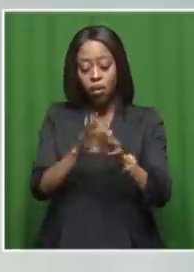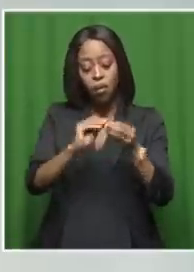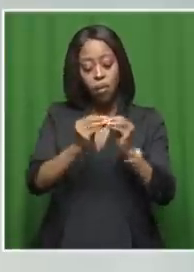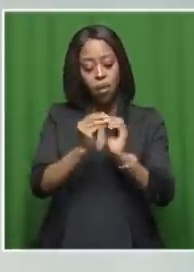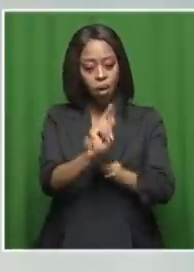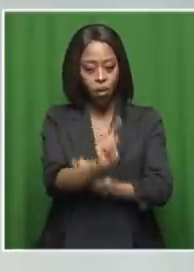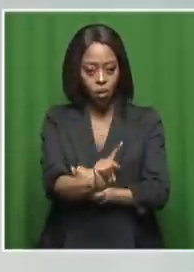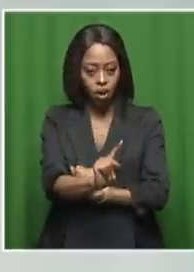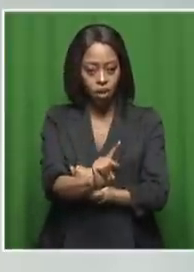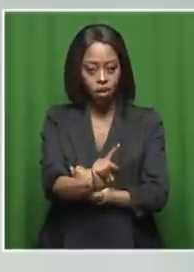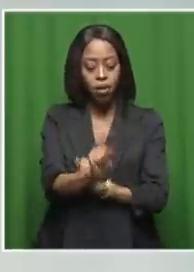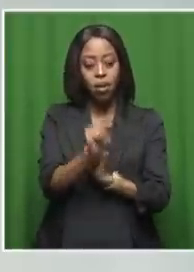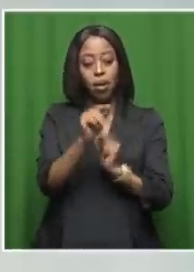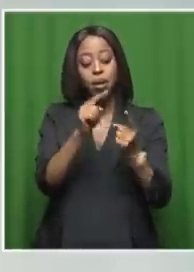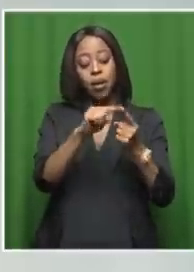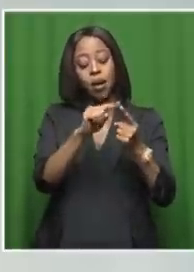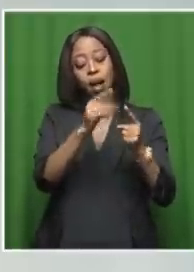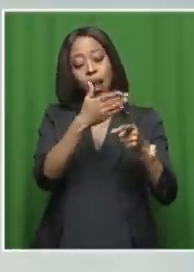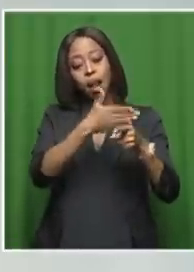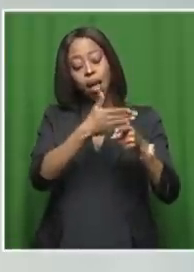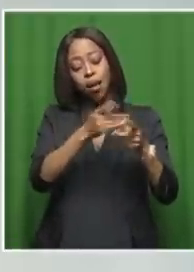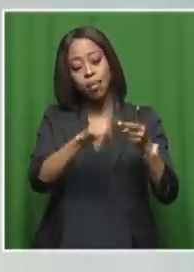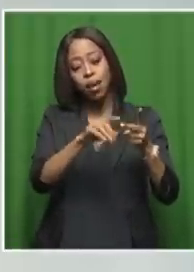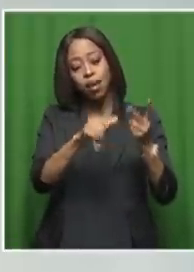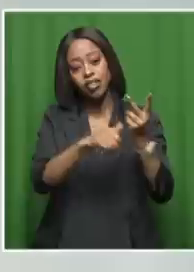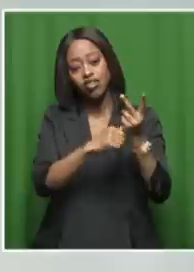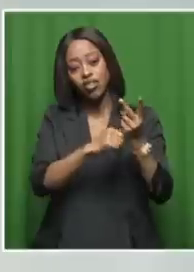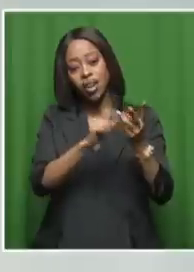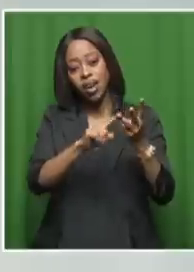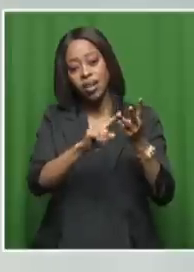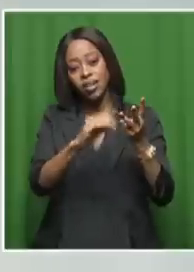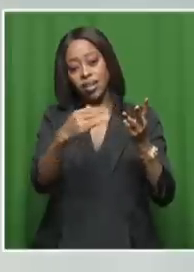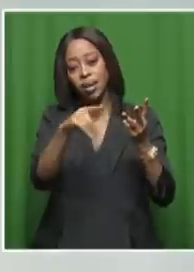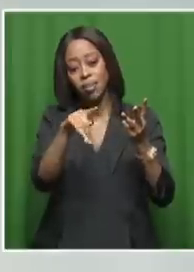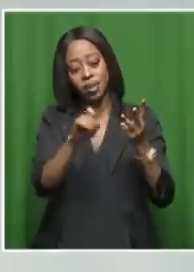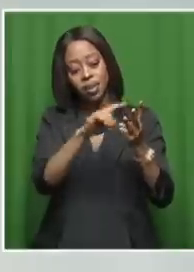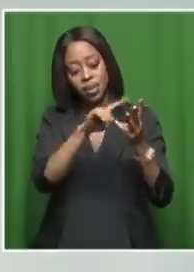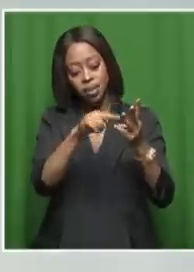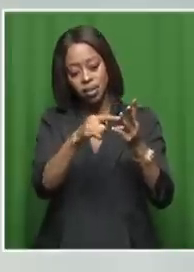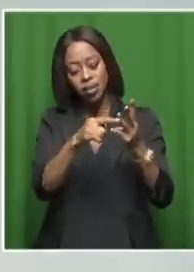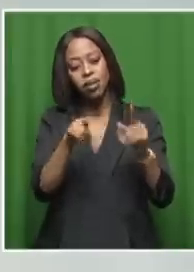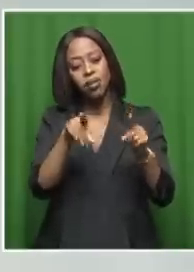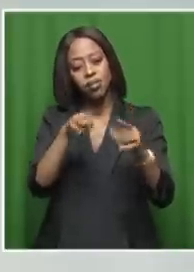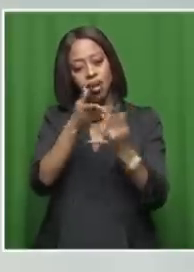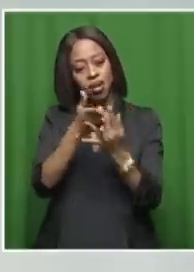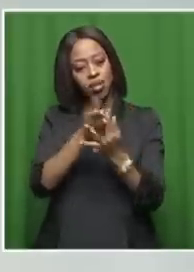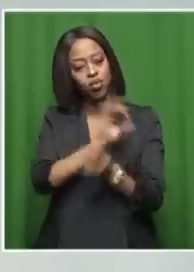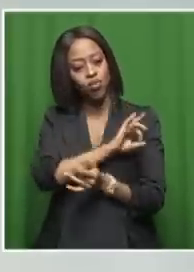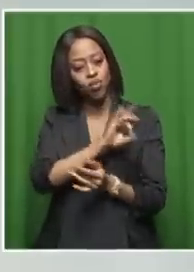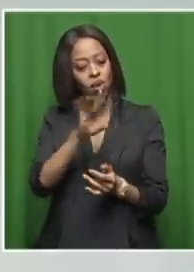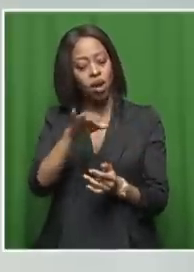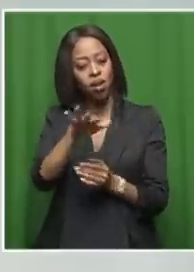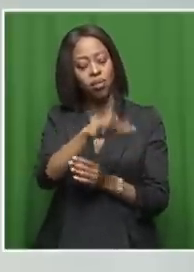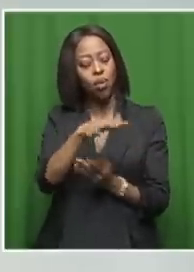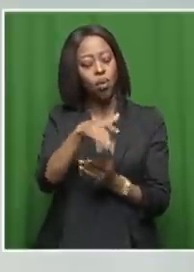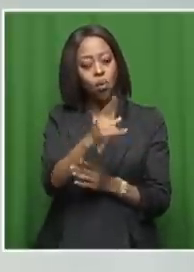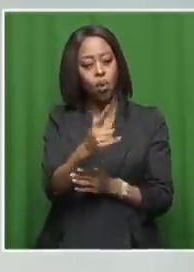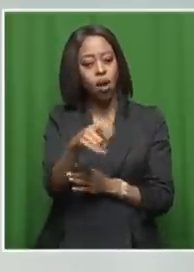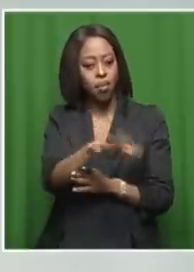Labor, SARS and CIPC, because all of these requirements must be found in one place. And as the department, we have